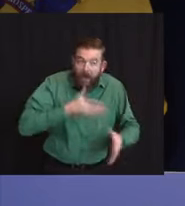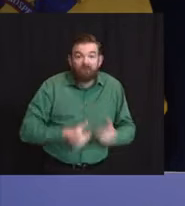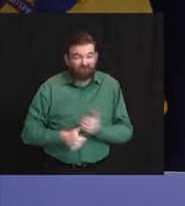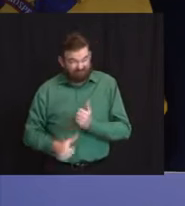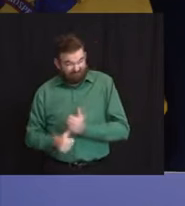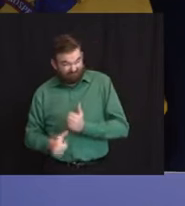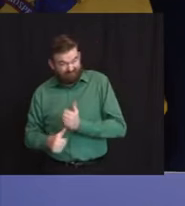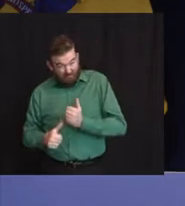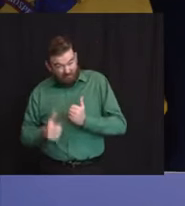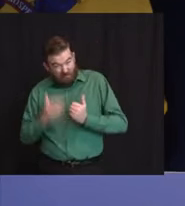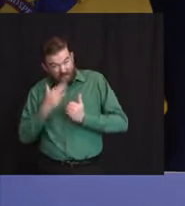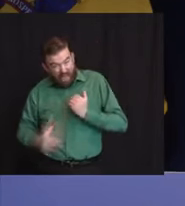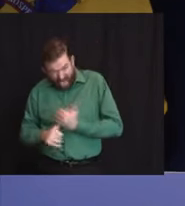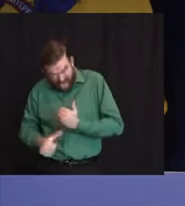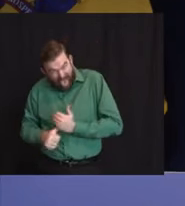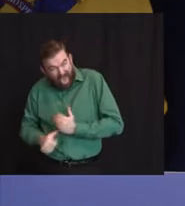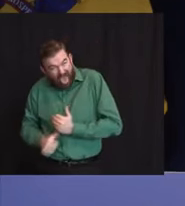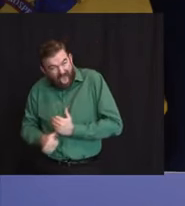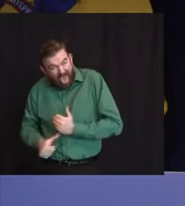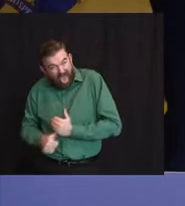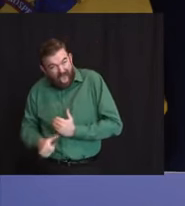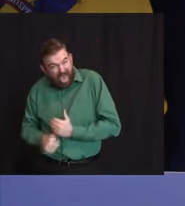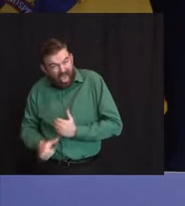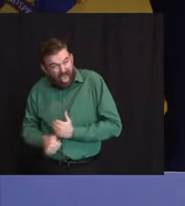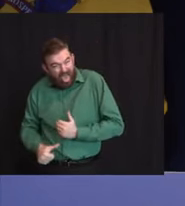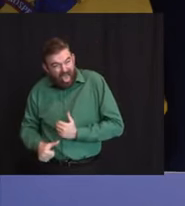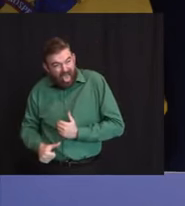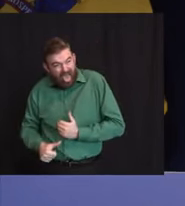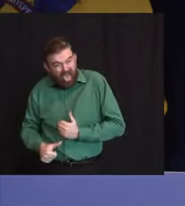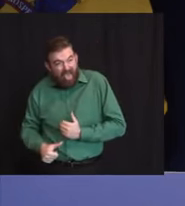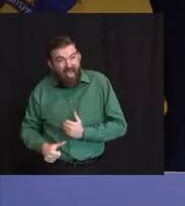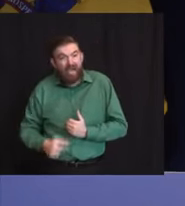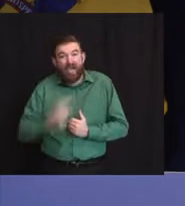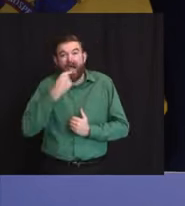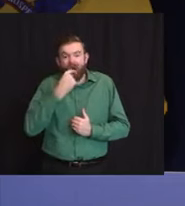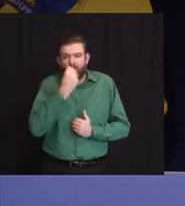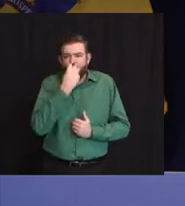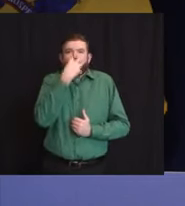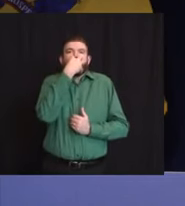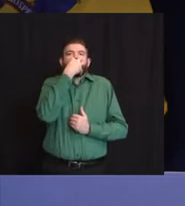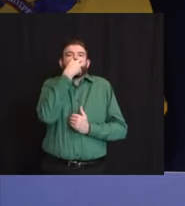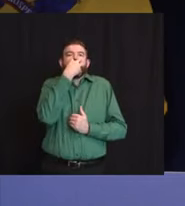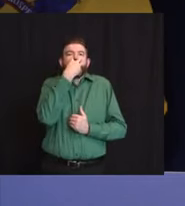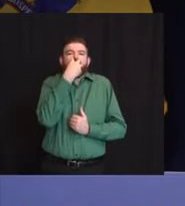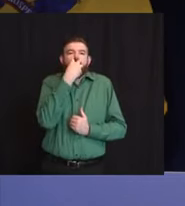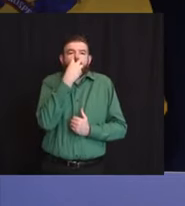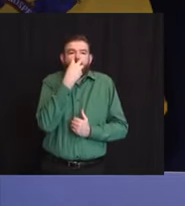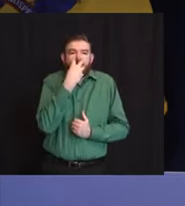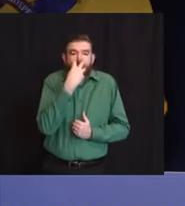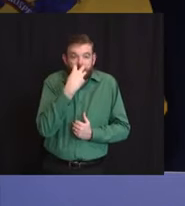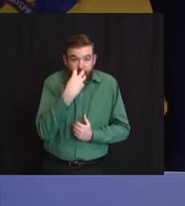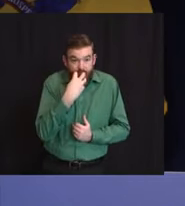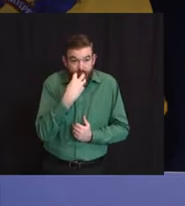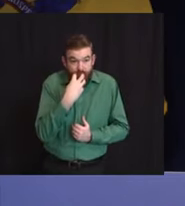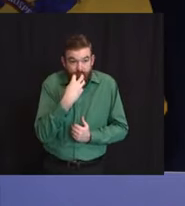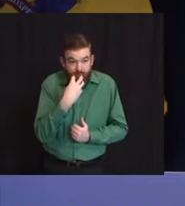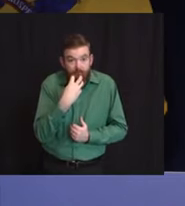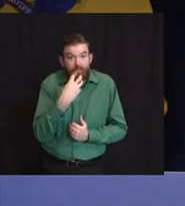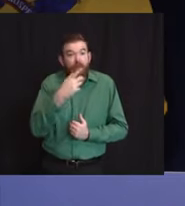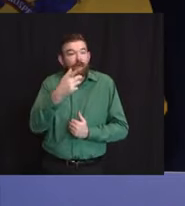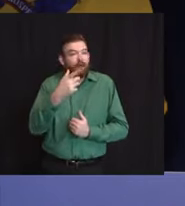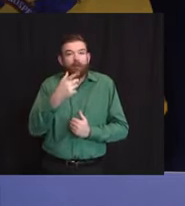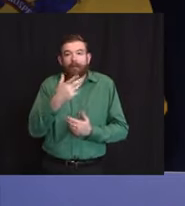Do not ingest or inject disinfectants. As always, I thank you for staying home,